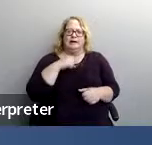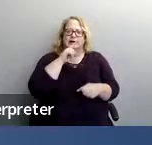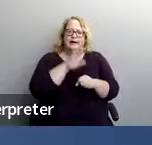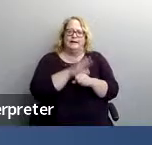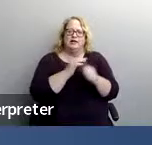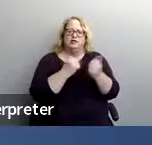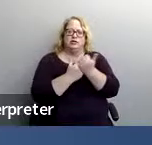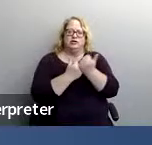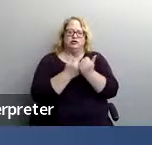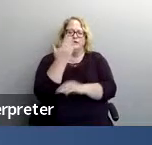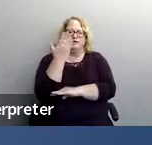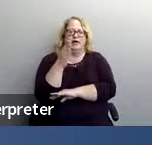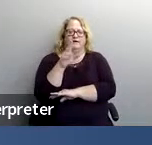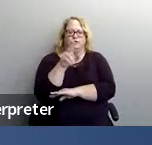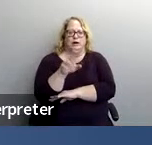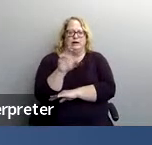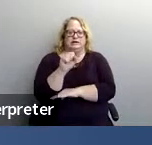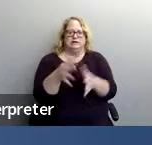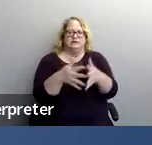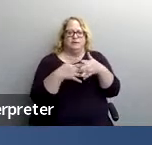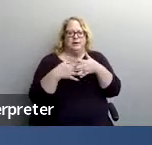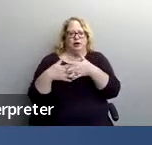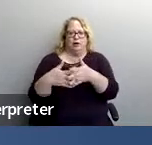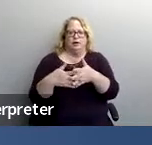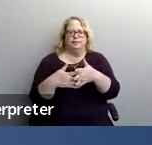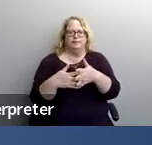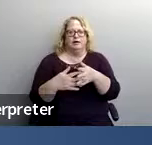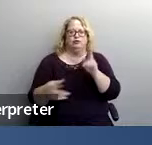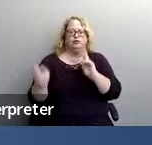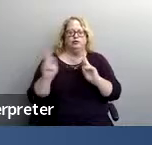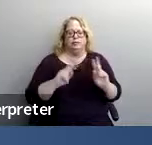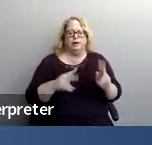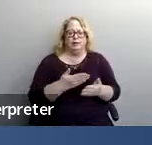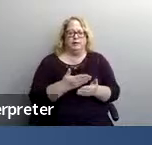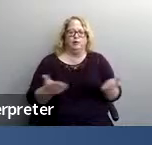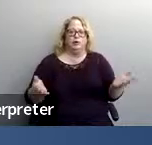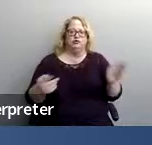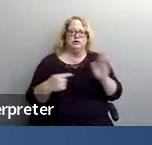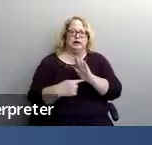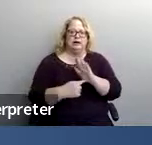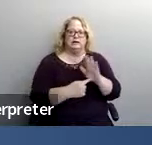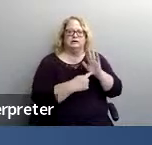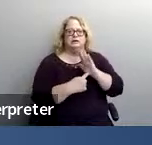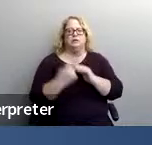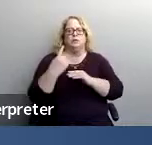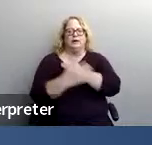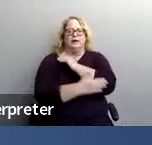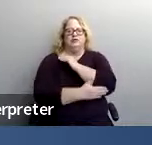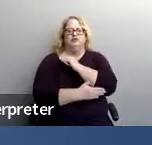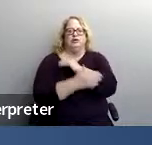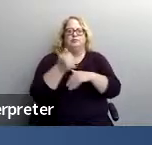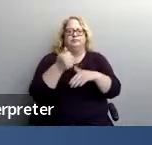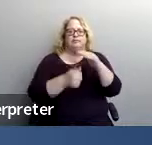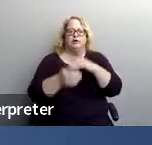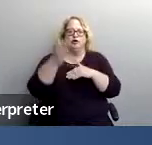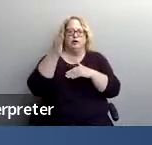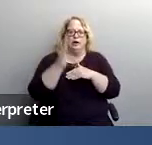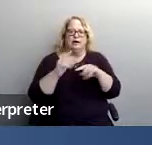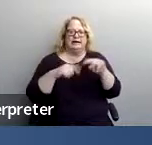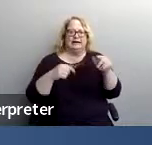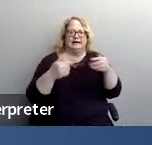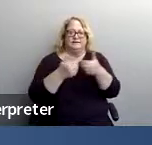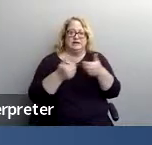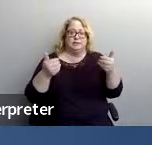Pledge allegiance to the flag of the United States of America, to the republic for which it stands, one nation,